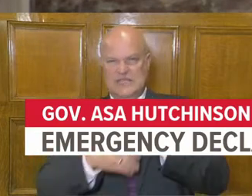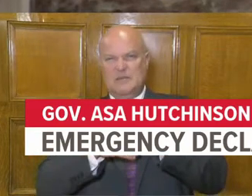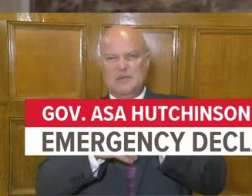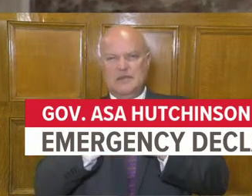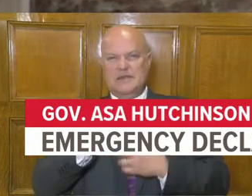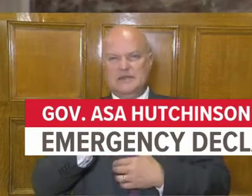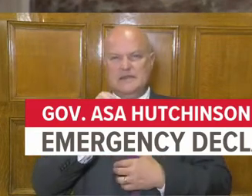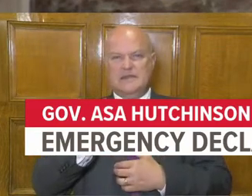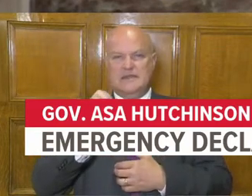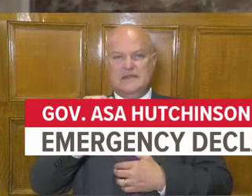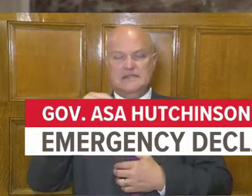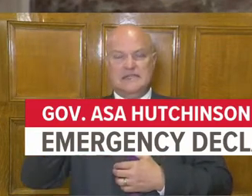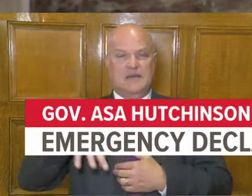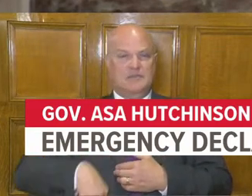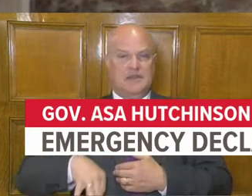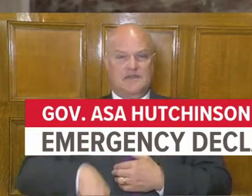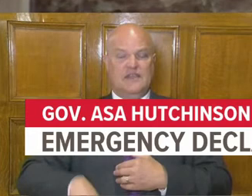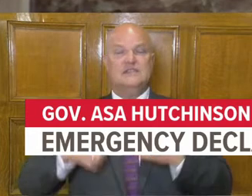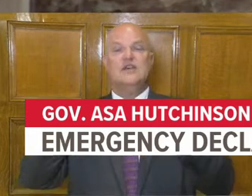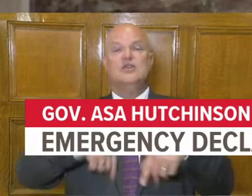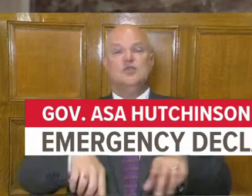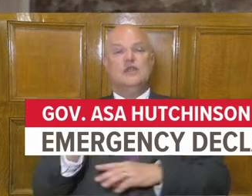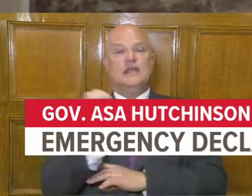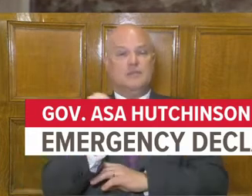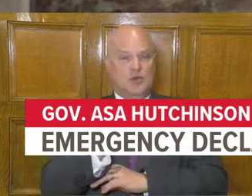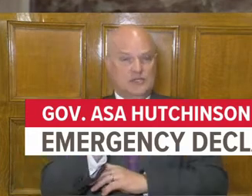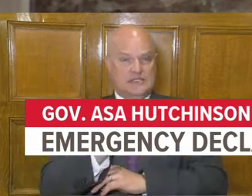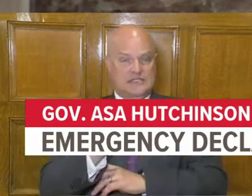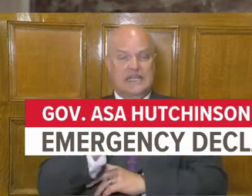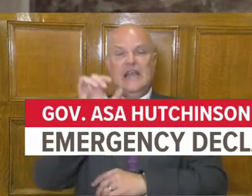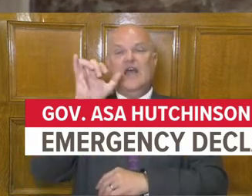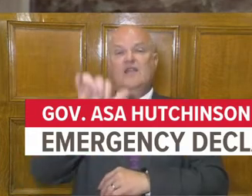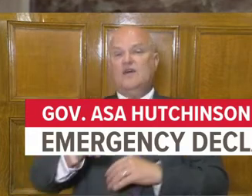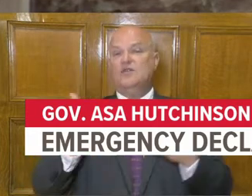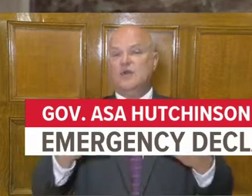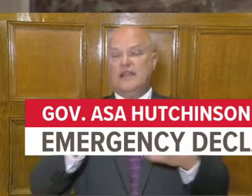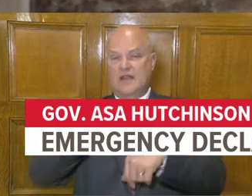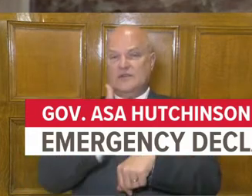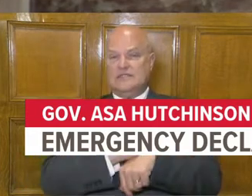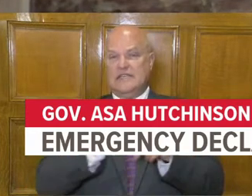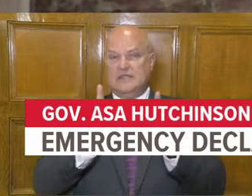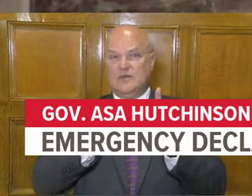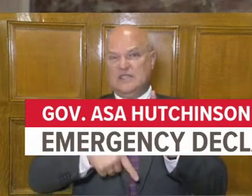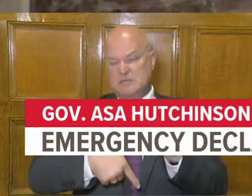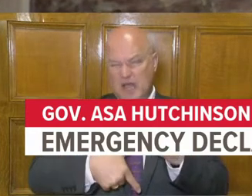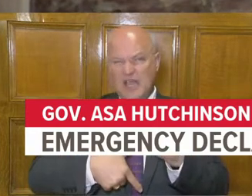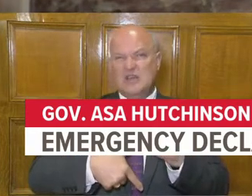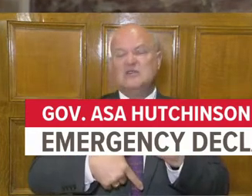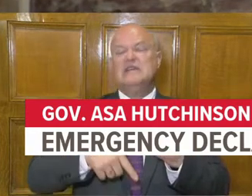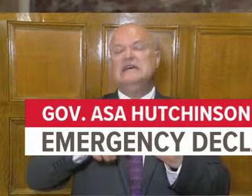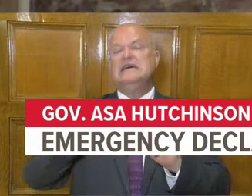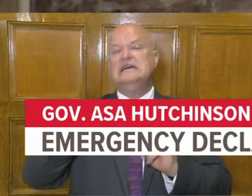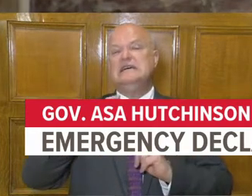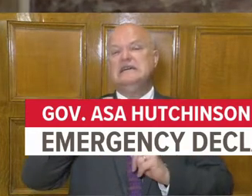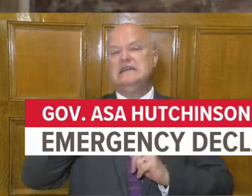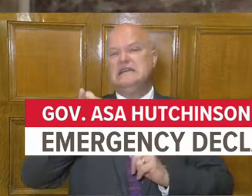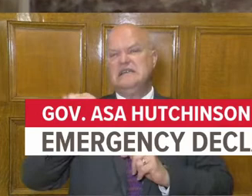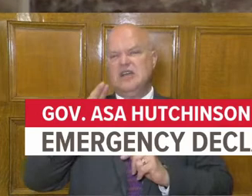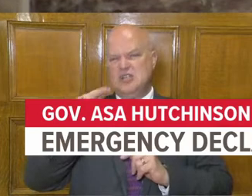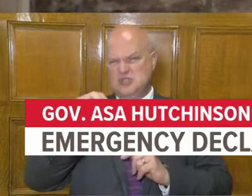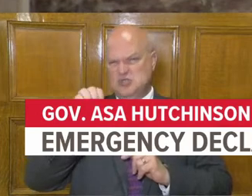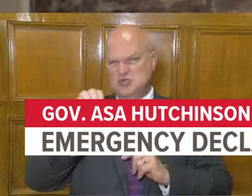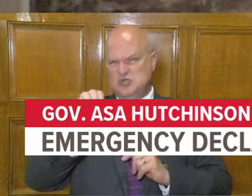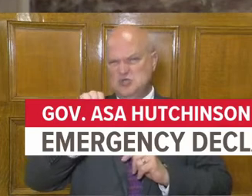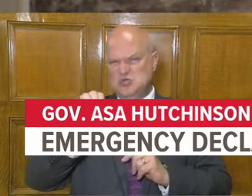SNAP benefits that apply during emergency. Those right now are set to expire in June, I